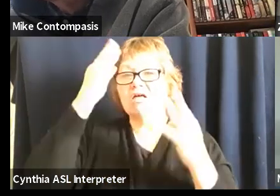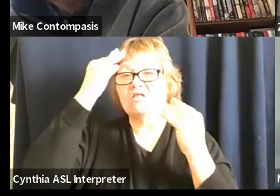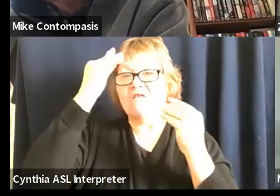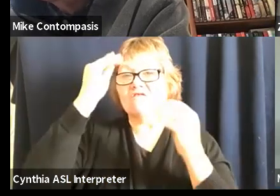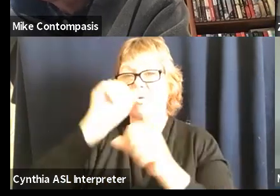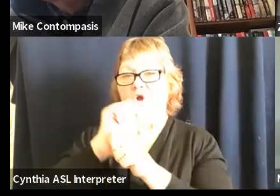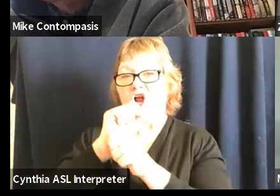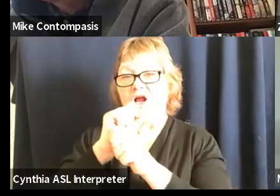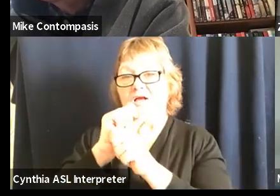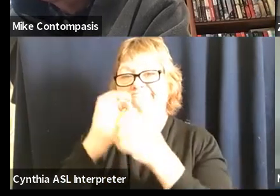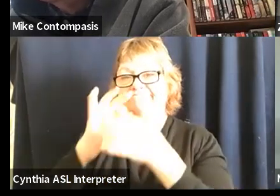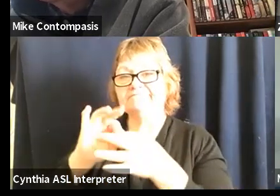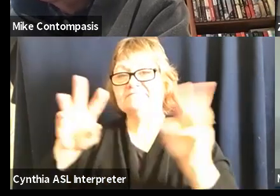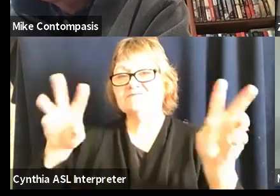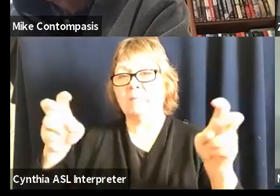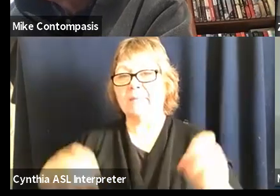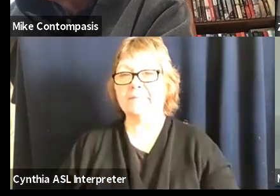this.